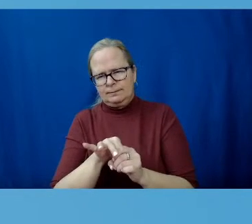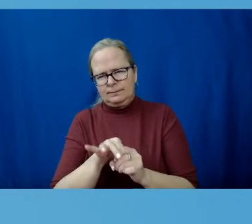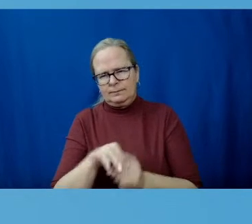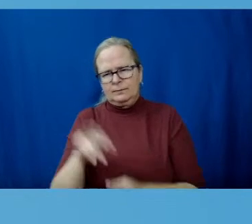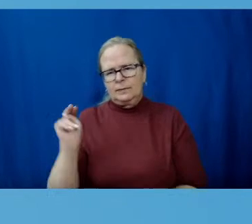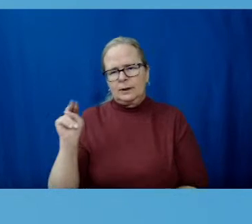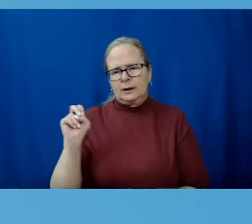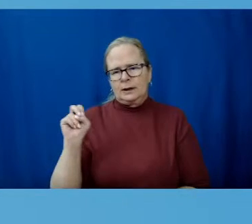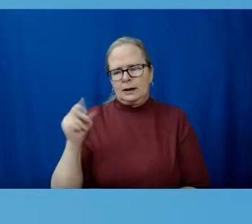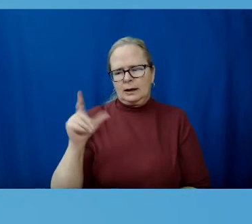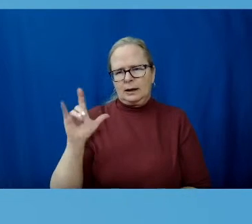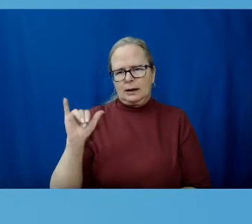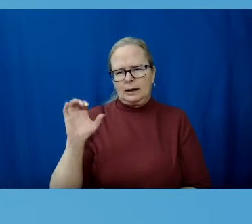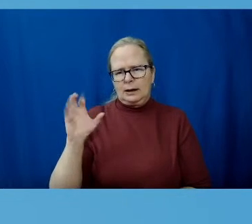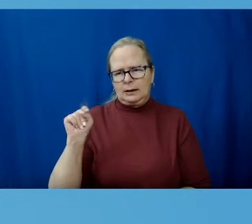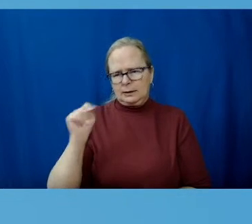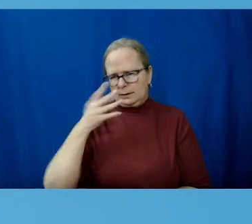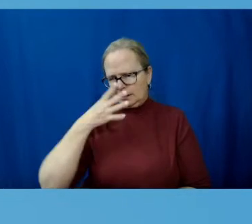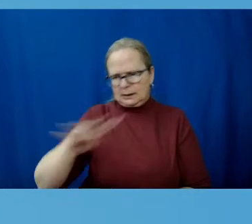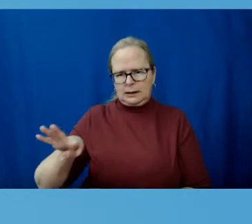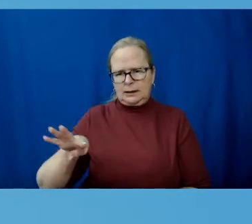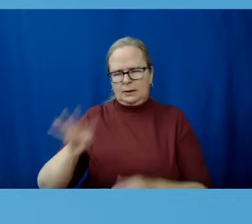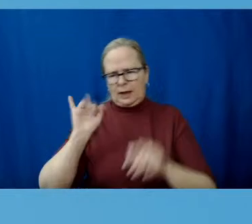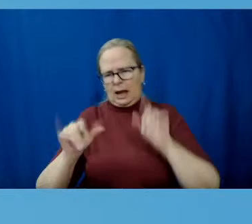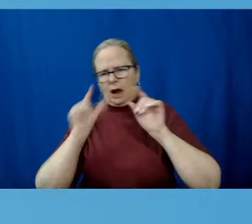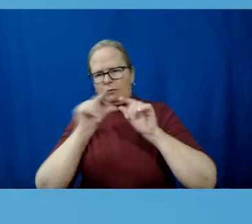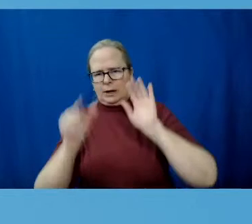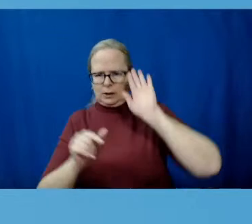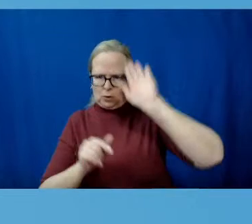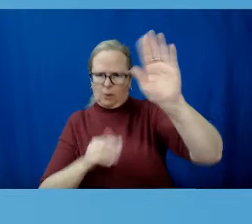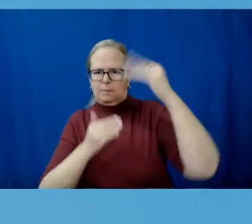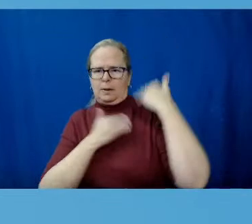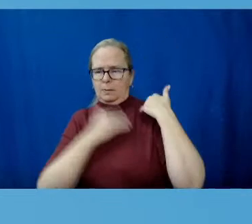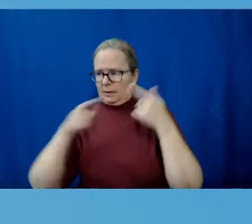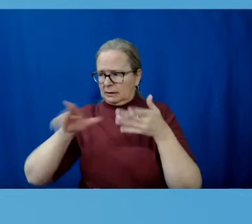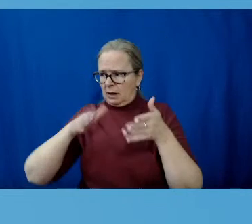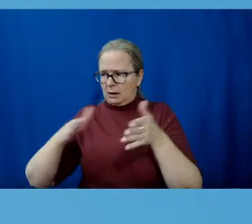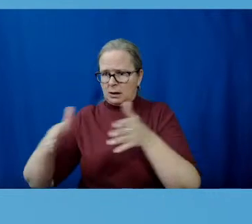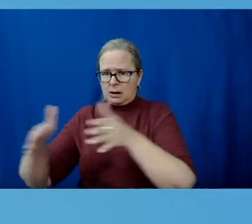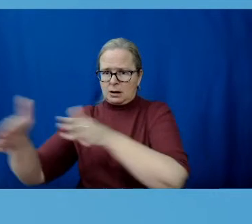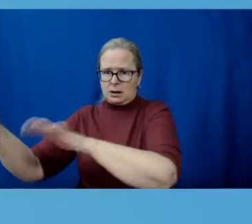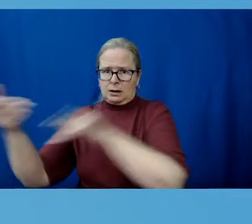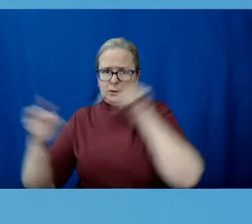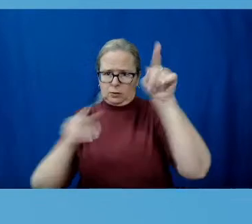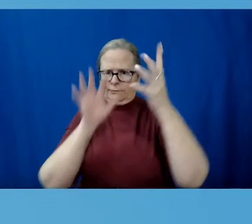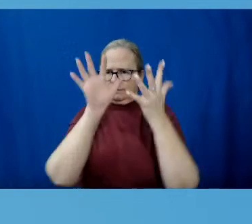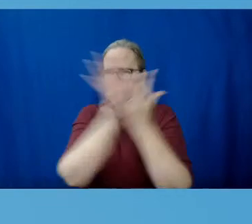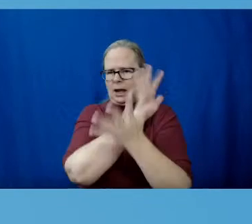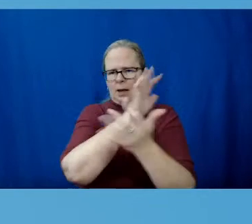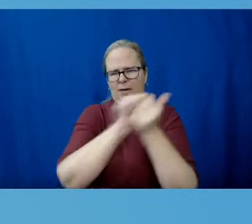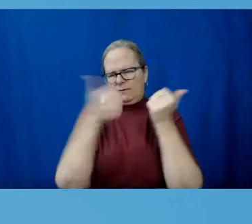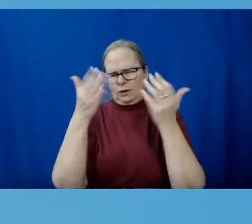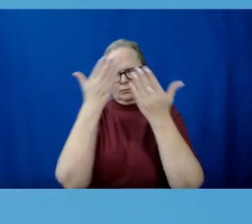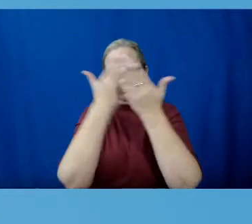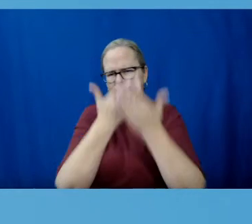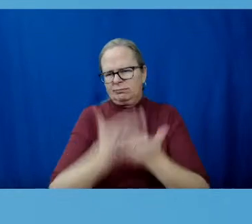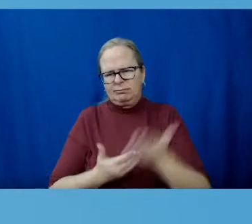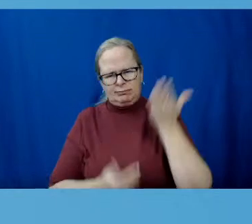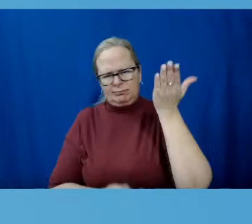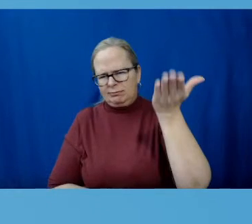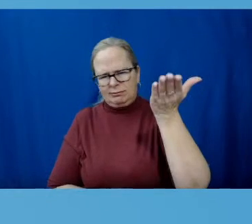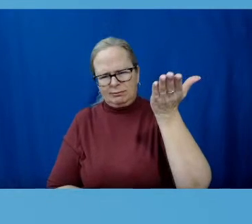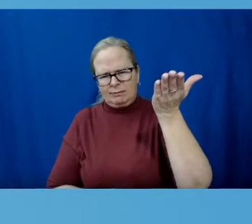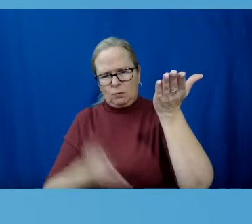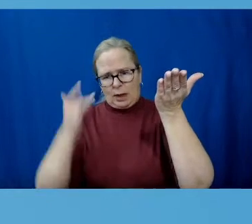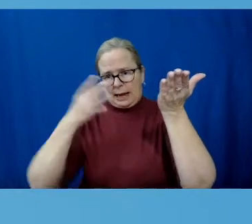uphill climb. The concept of negligence developed between private parties and not between government